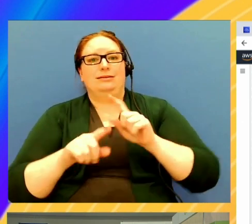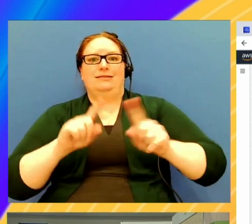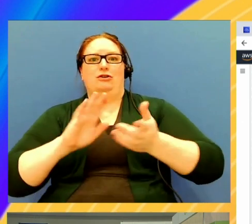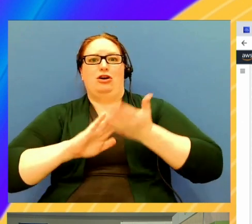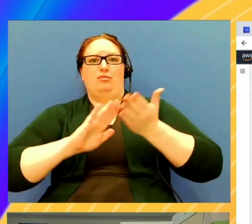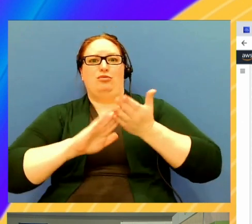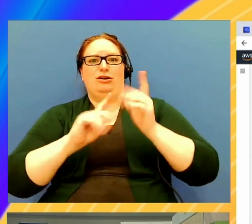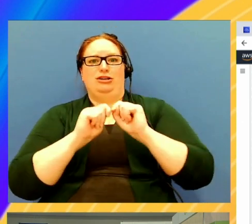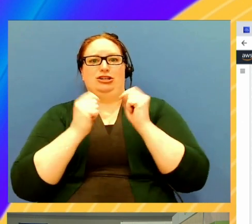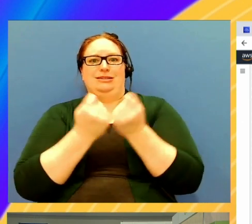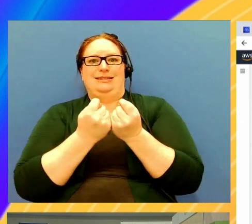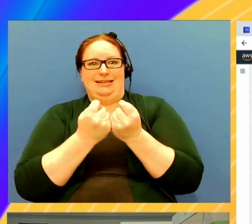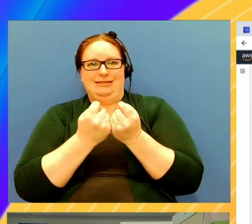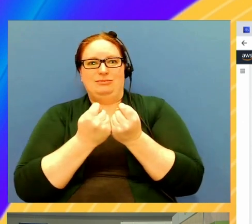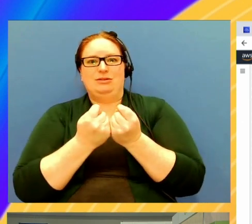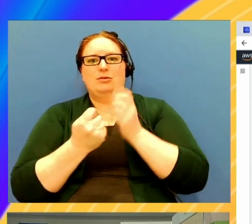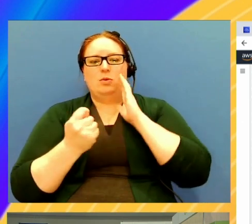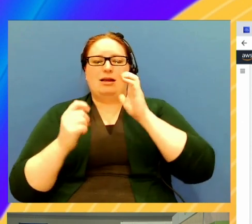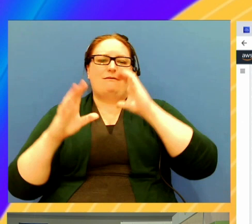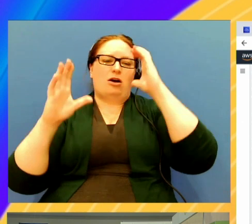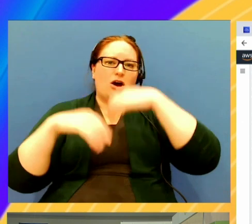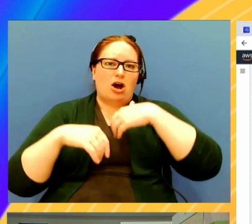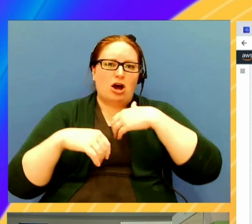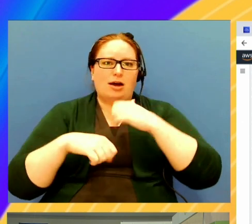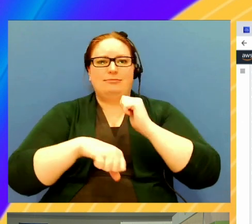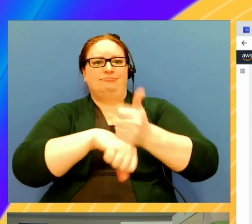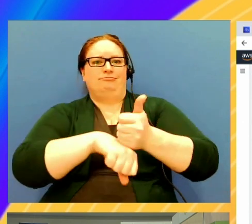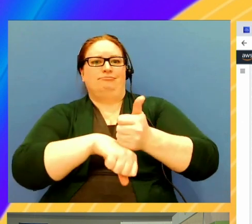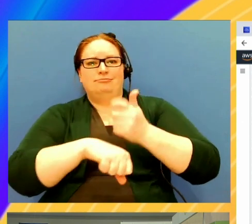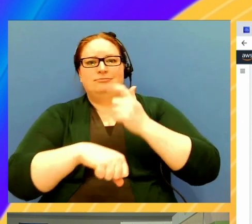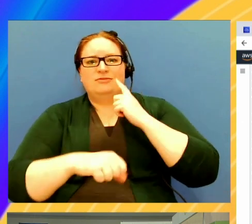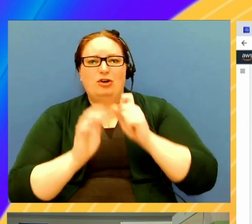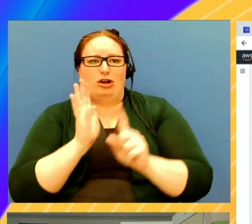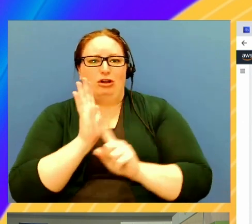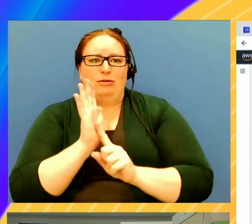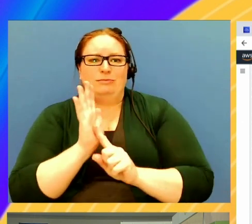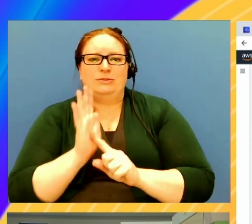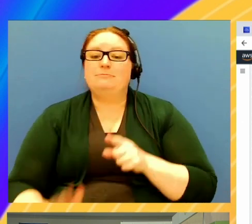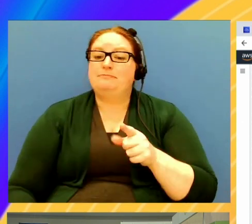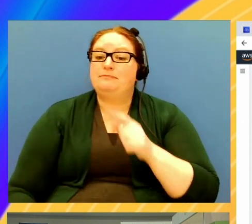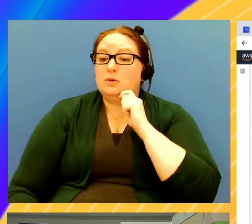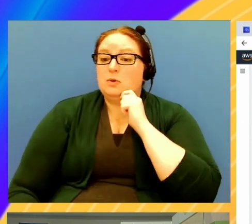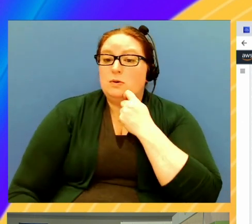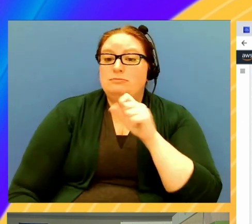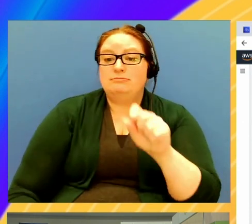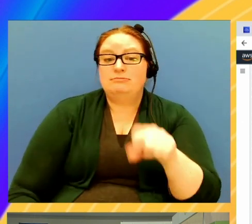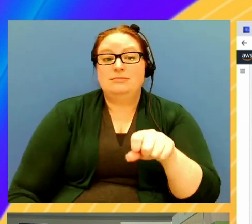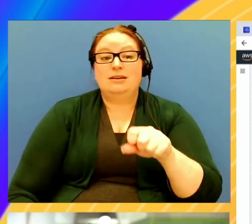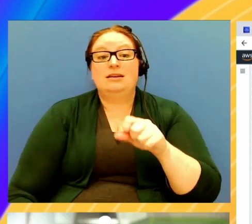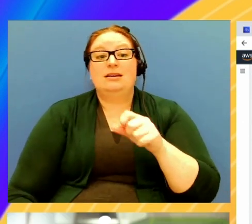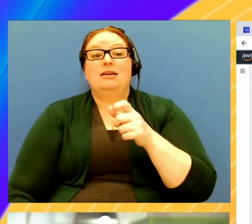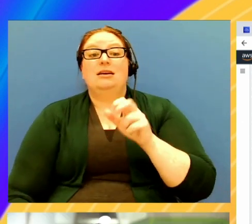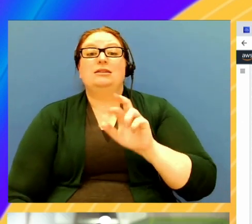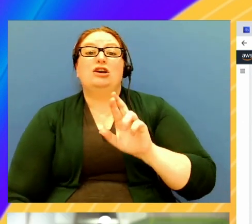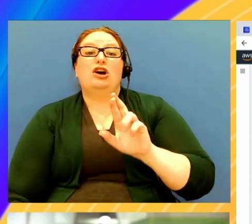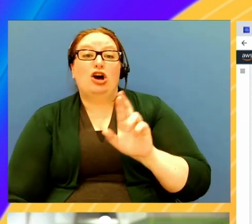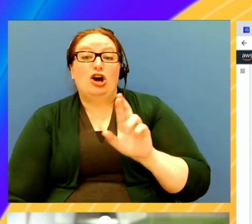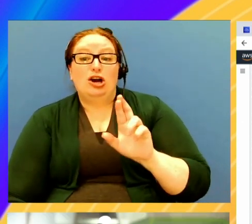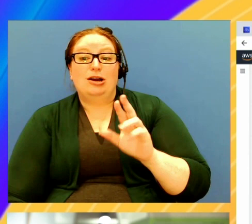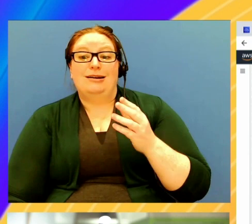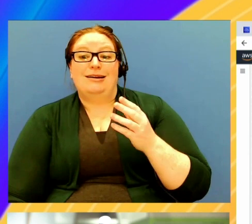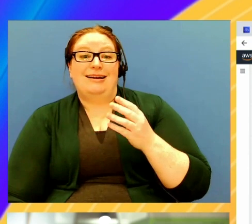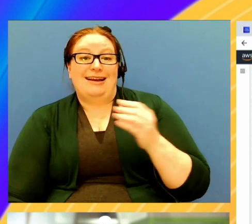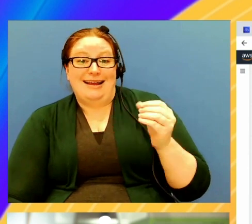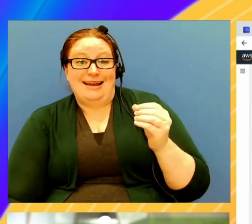really odd compositions of an alarm. So this is cool. Actually, it's or and not. Okay. And the good